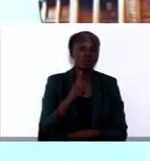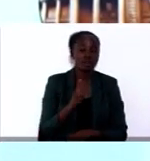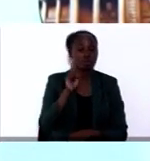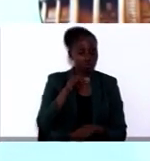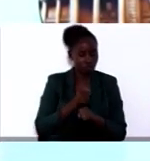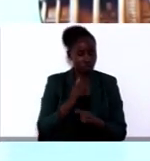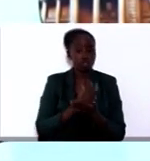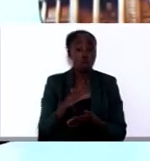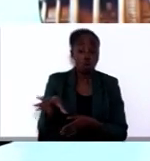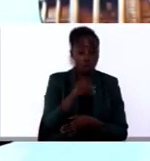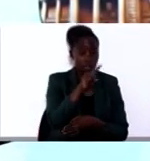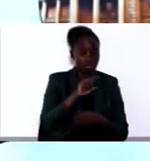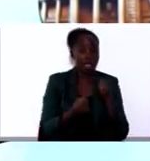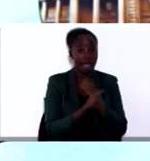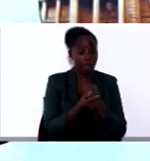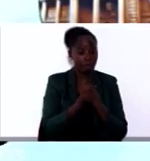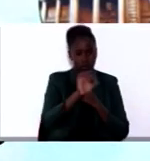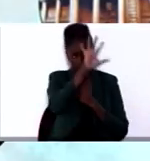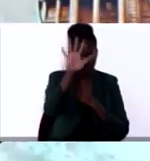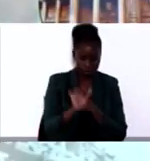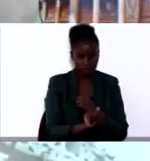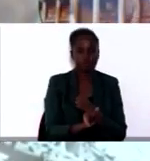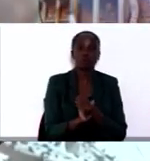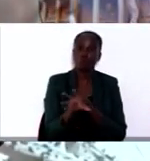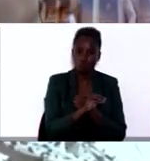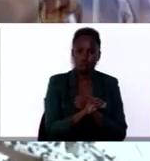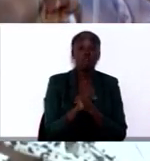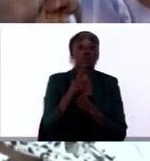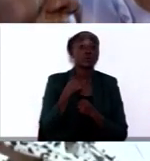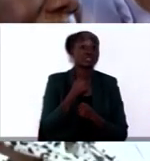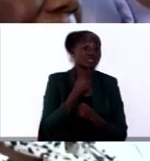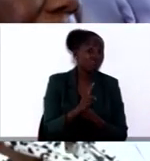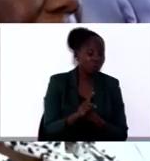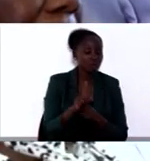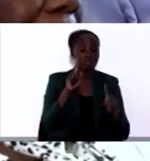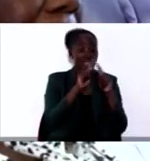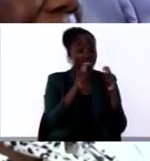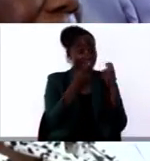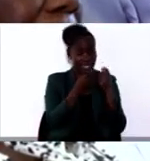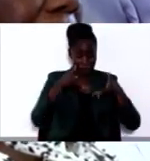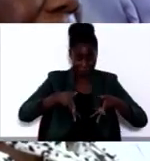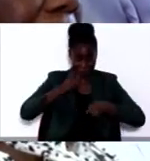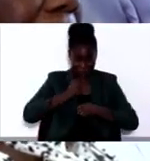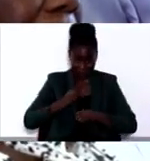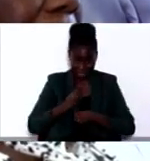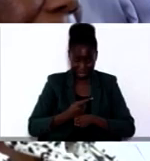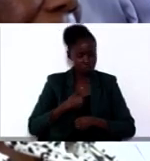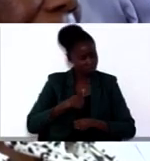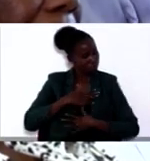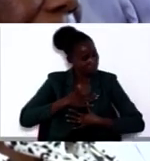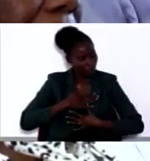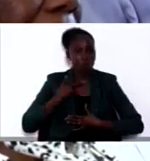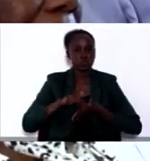throughout the Republic. I want to say to you today, Team Gauteng, which I have the honor to lead,